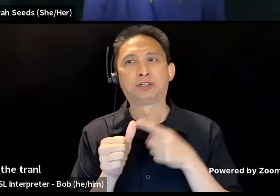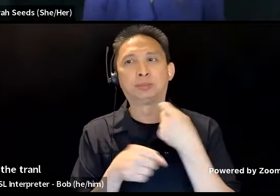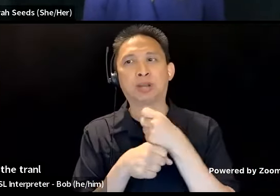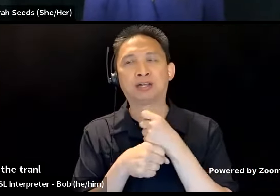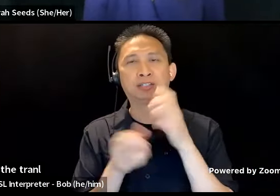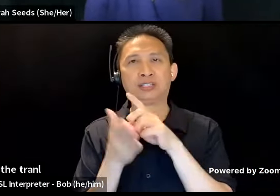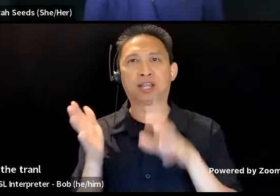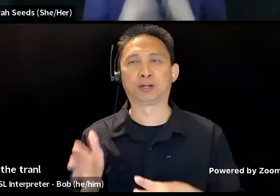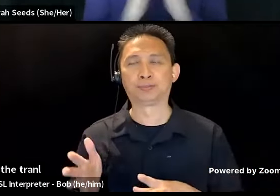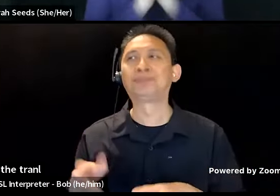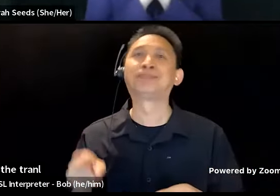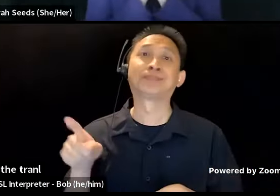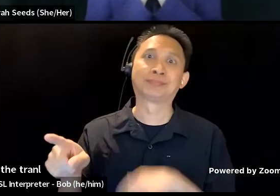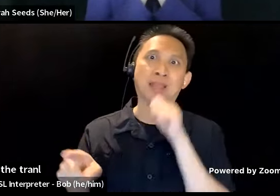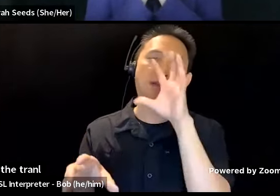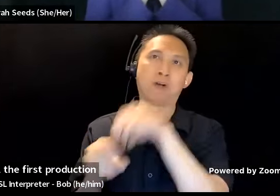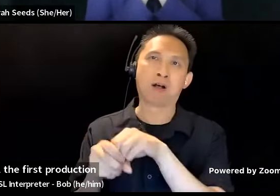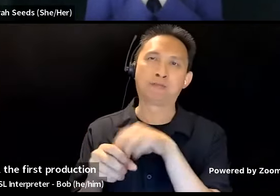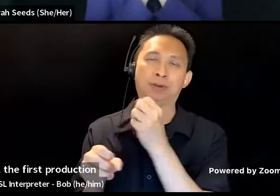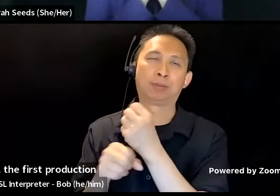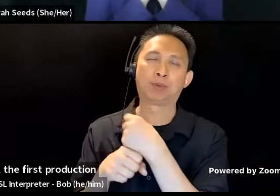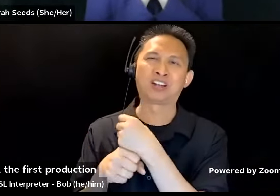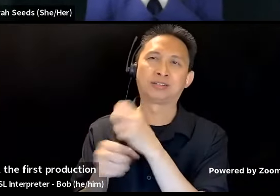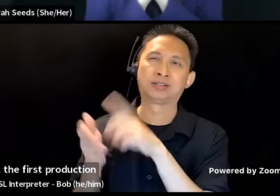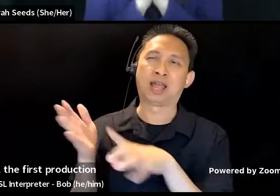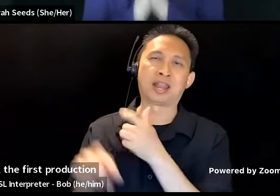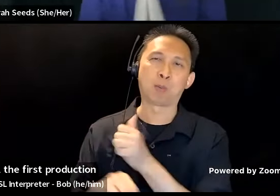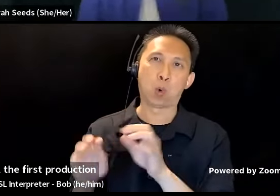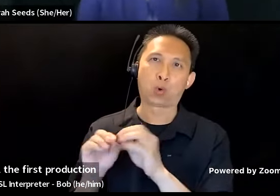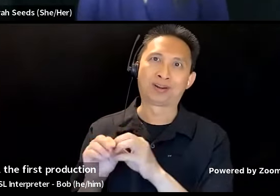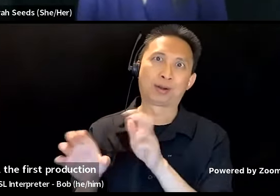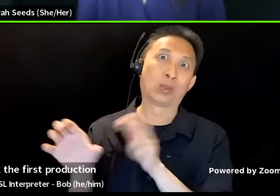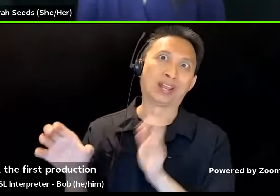no longer in production design, so I don't feel bad sharing this.